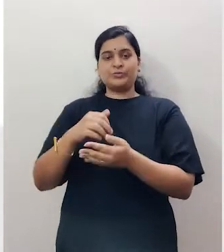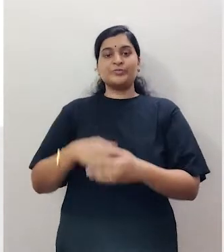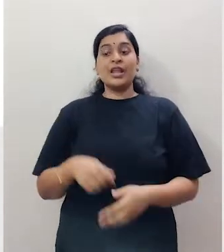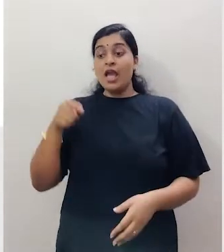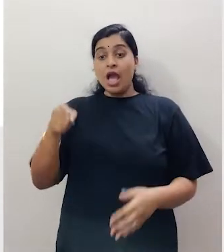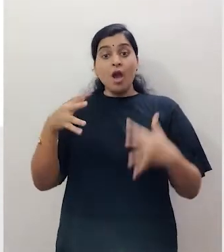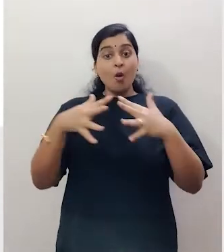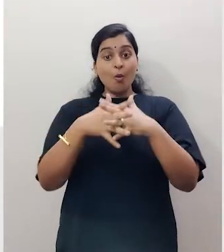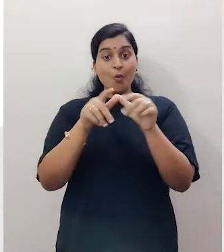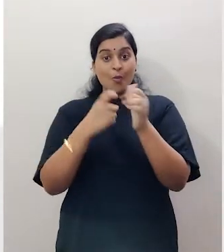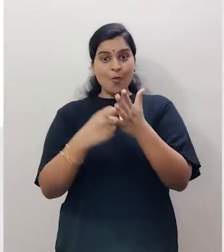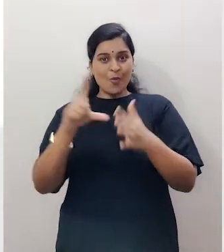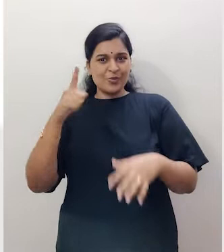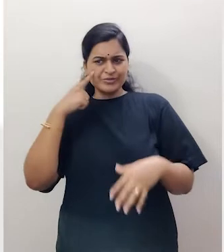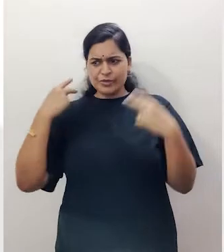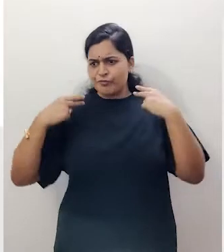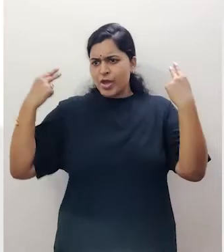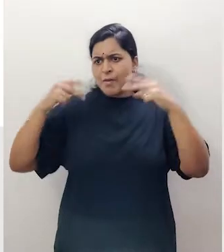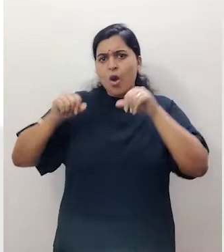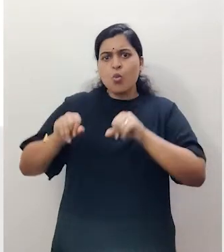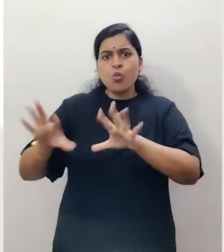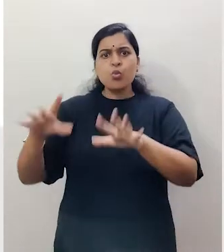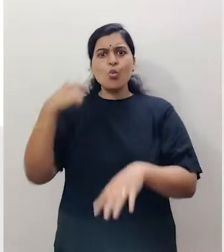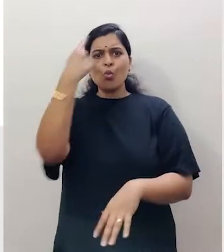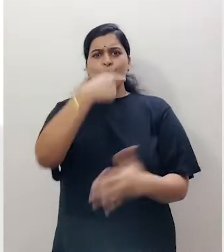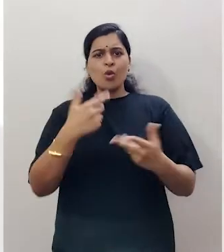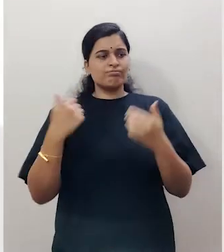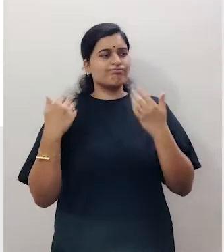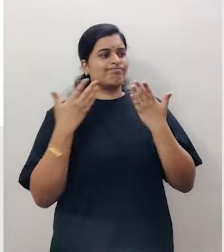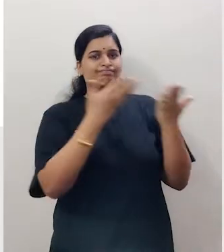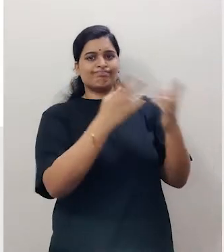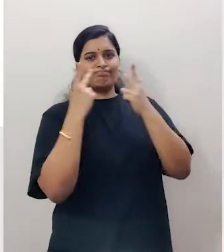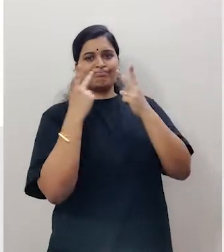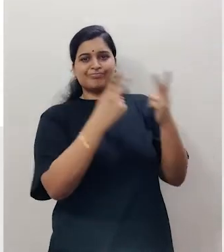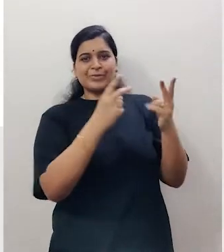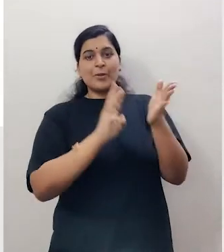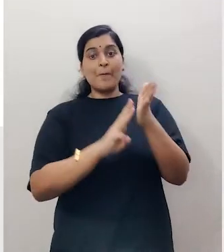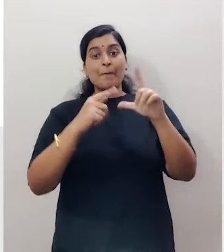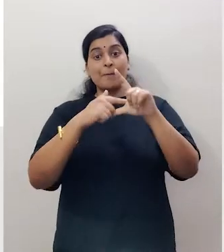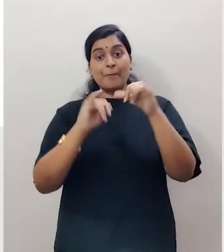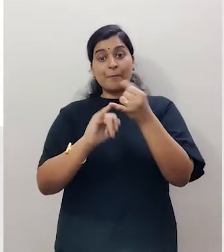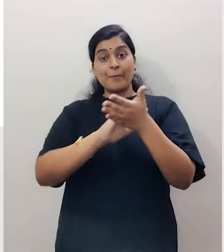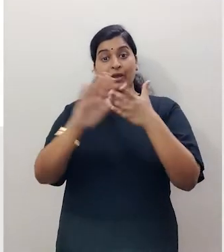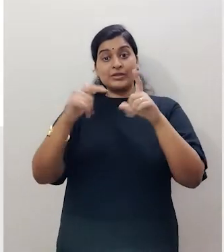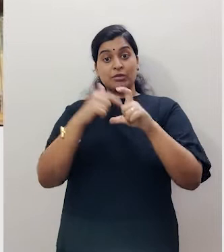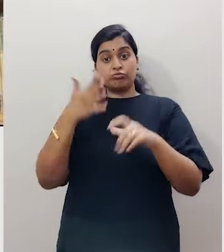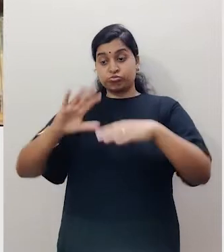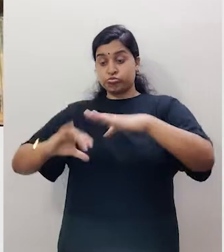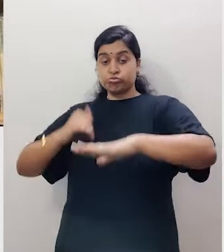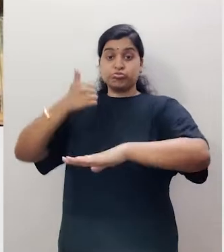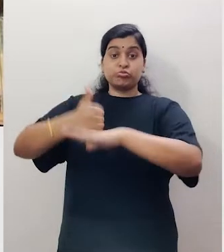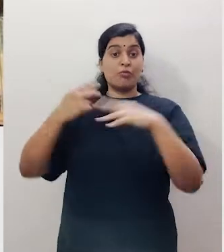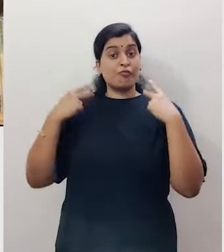our times by Jivya Soma Mashe, regarded by many as the father of modern Warli painting. While